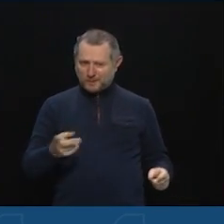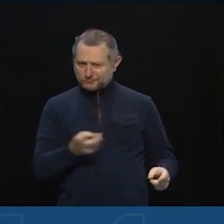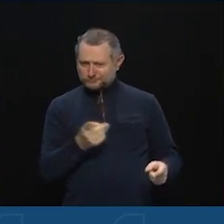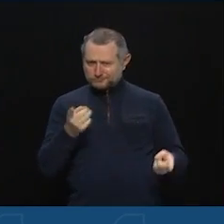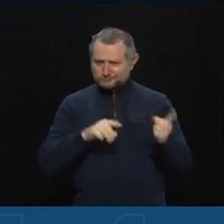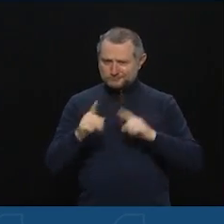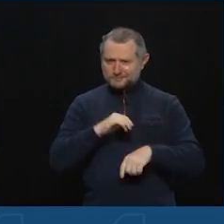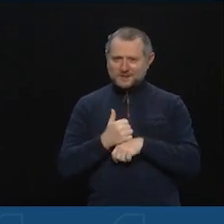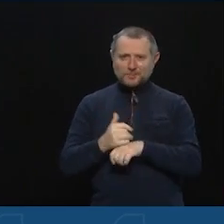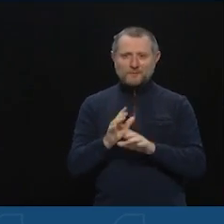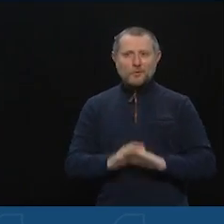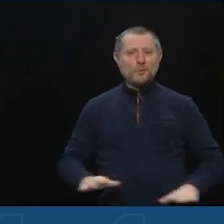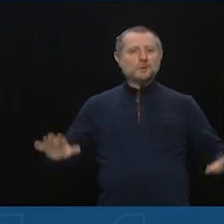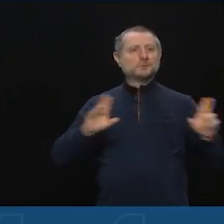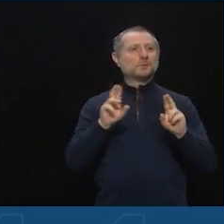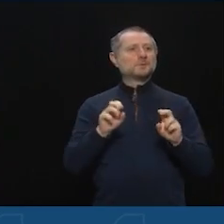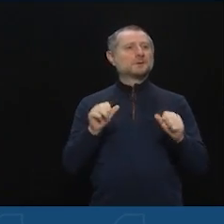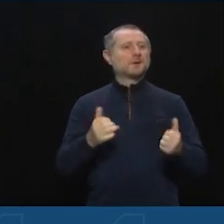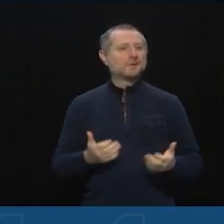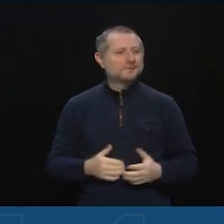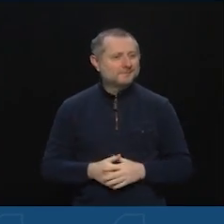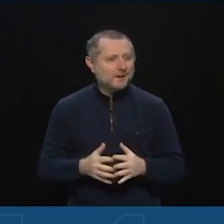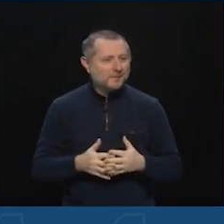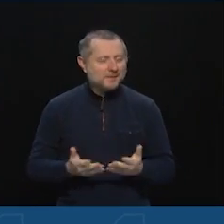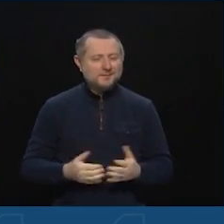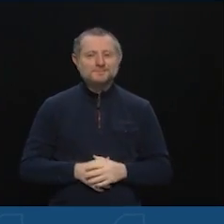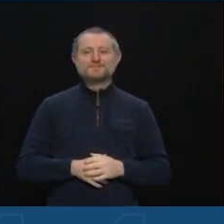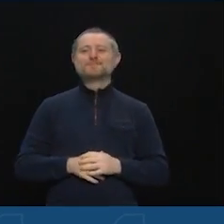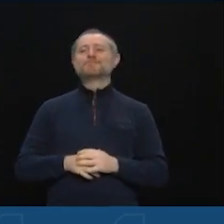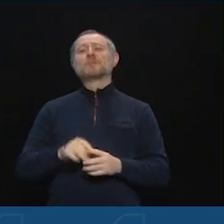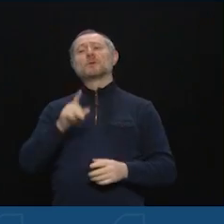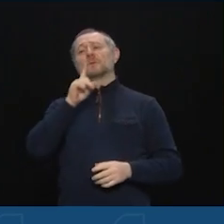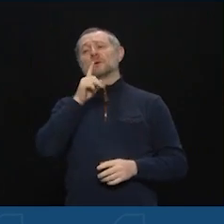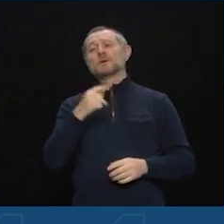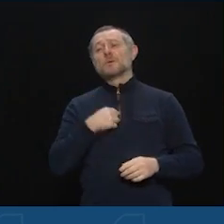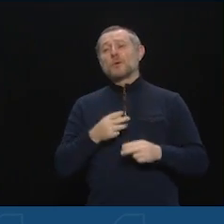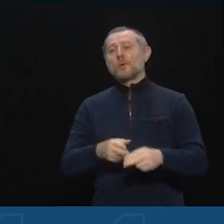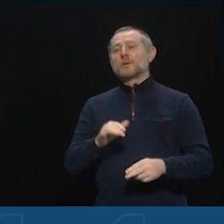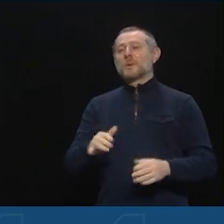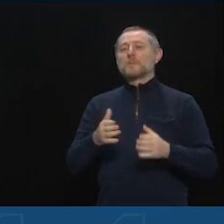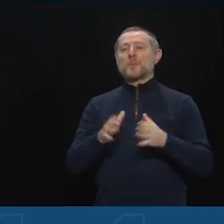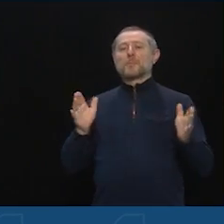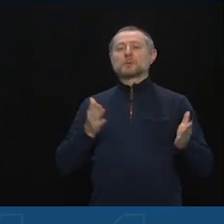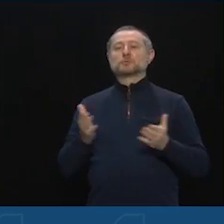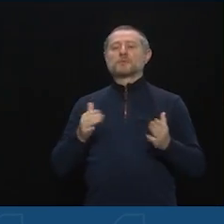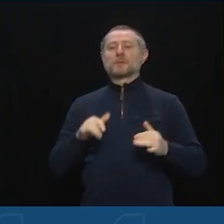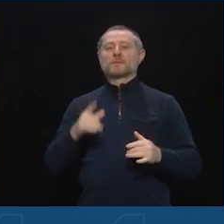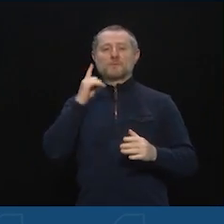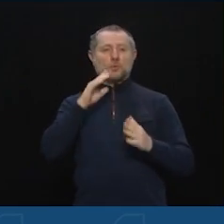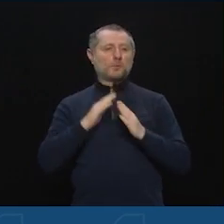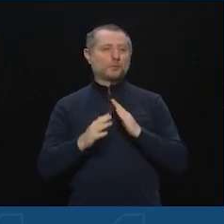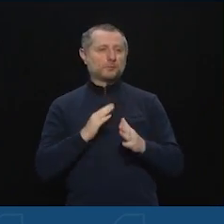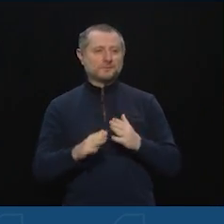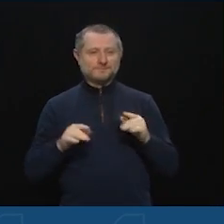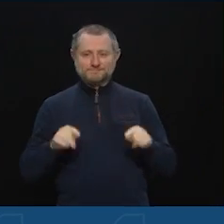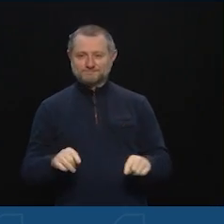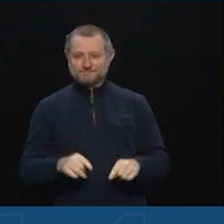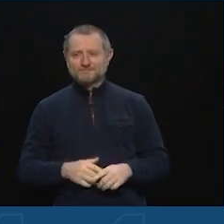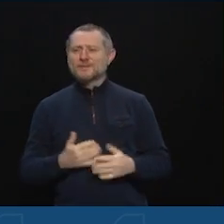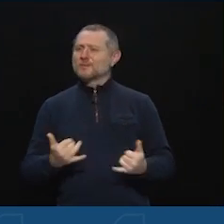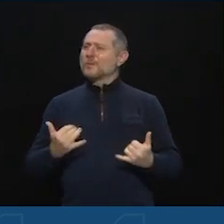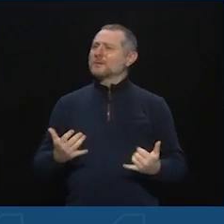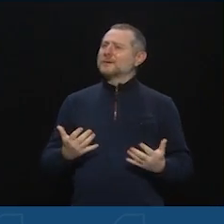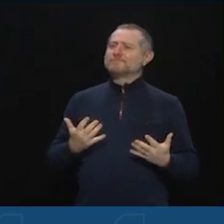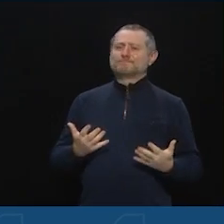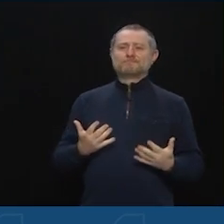So just, it's really a public service for this community. Just that now more than ever,